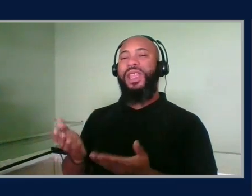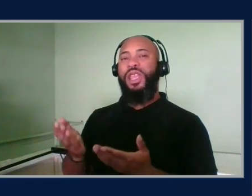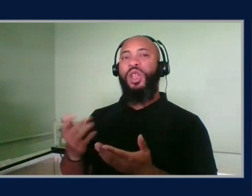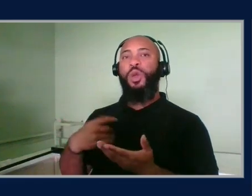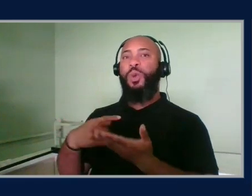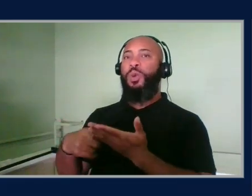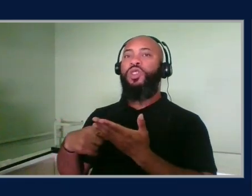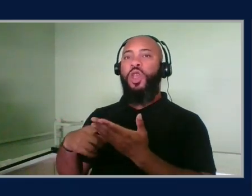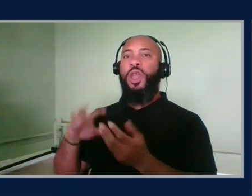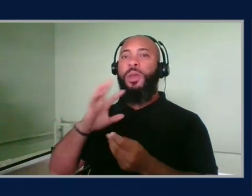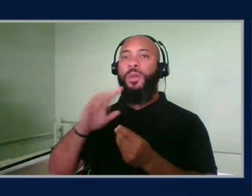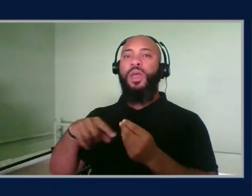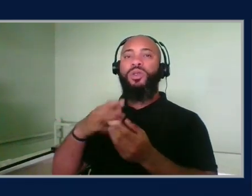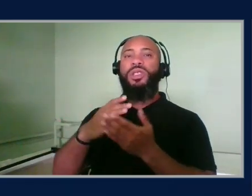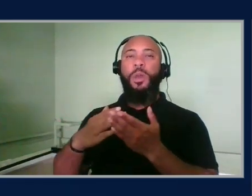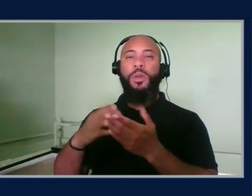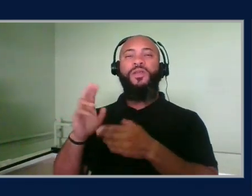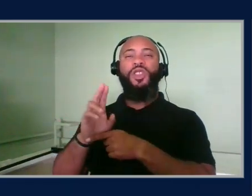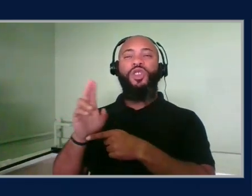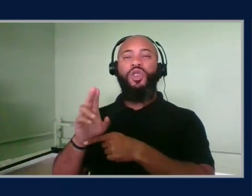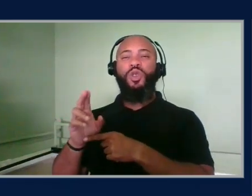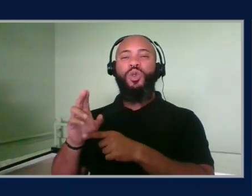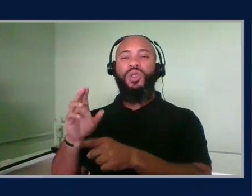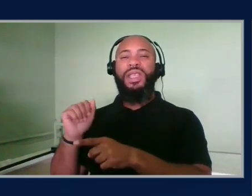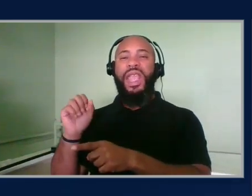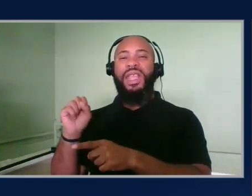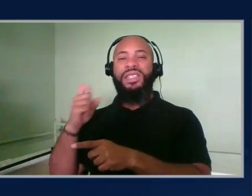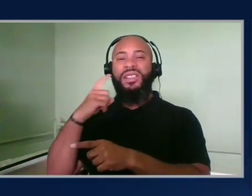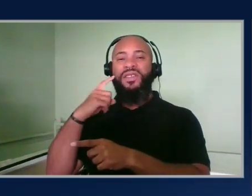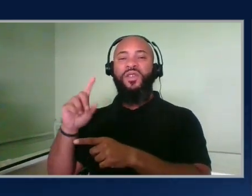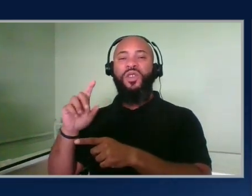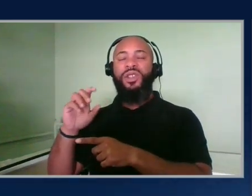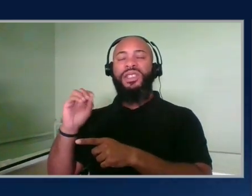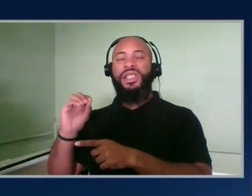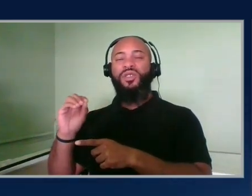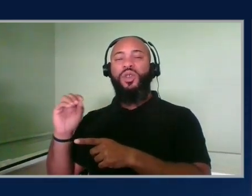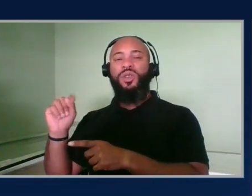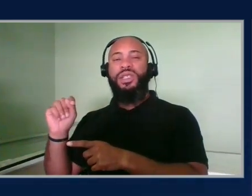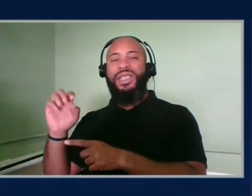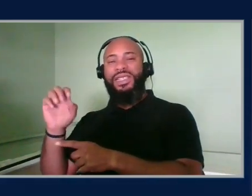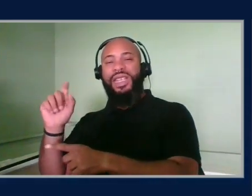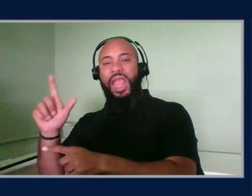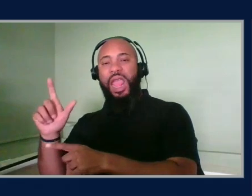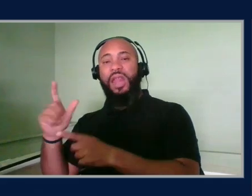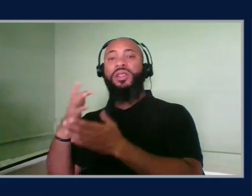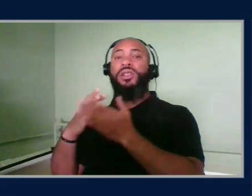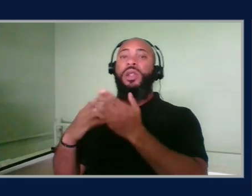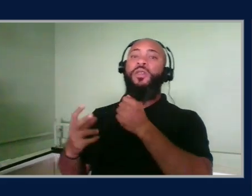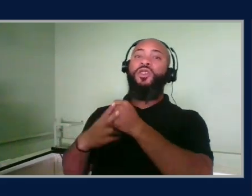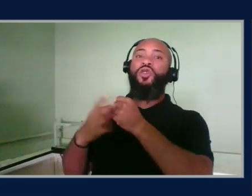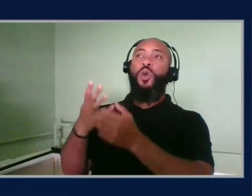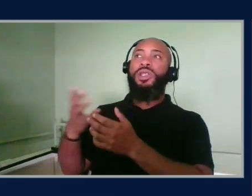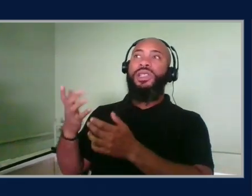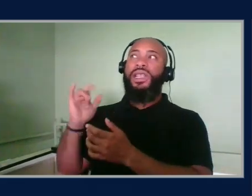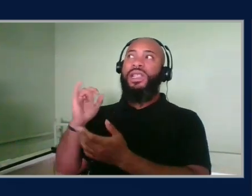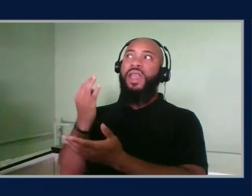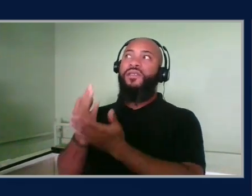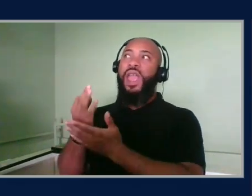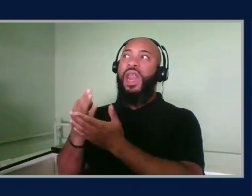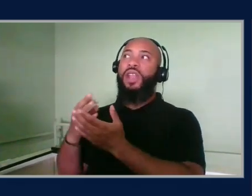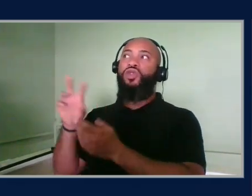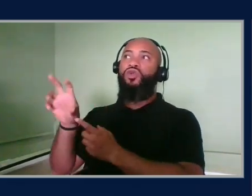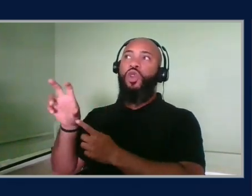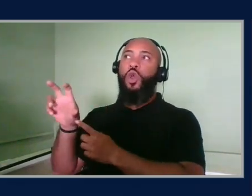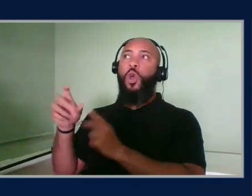of the use cases for Zero ETL. We were talking about some of the traditional storage things of financial recording and governance. But I love